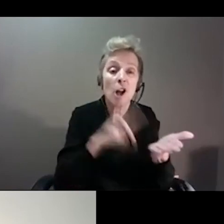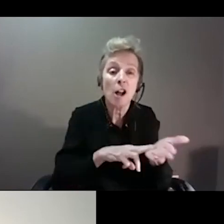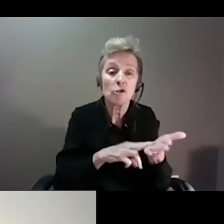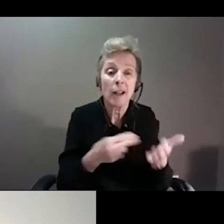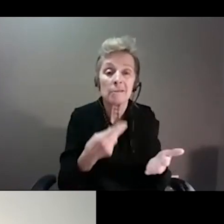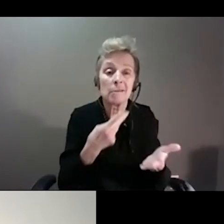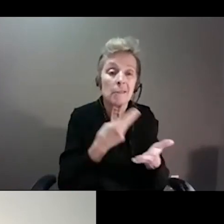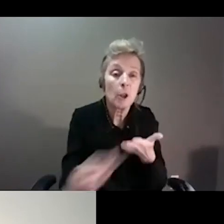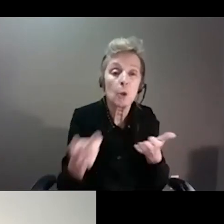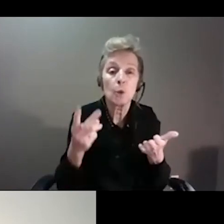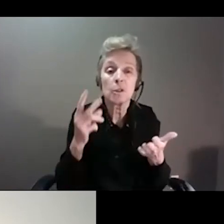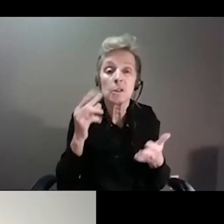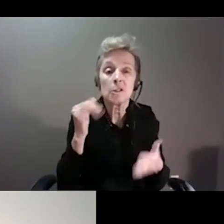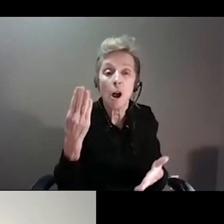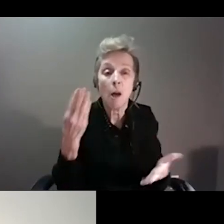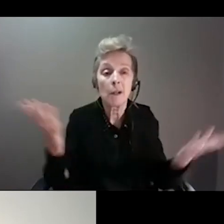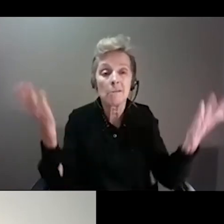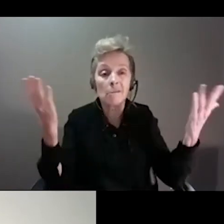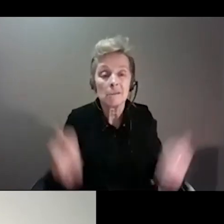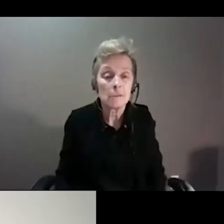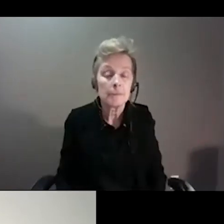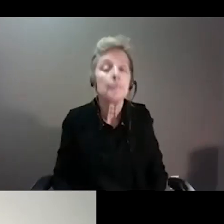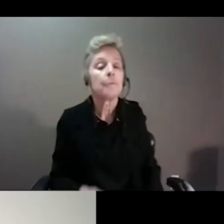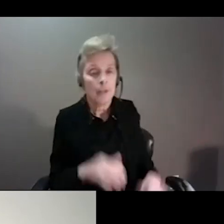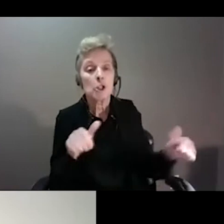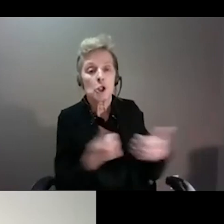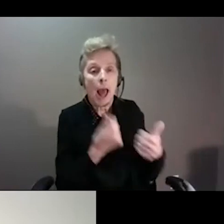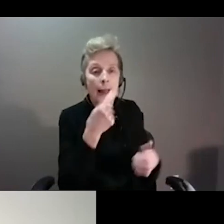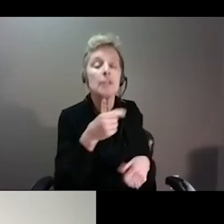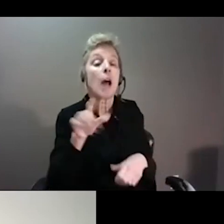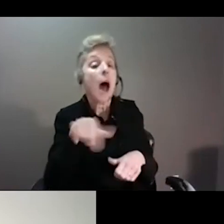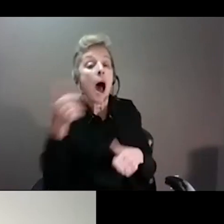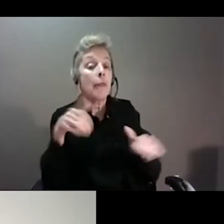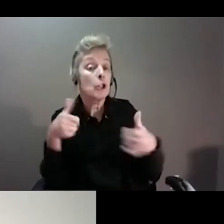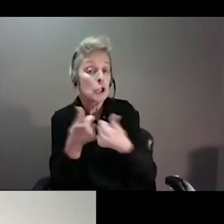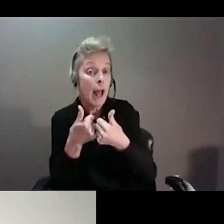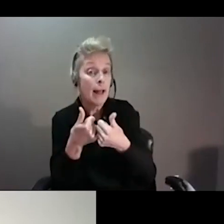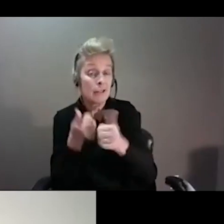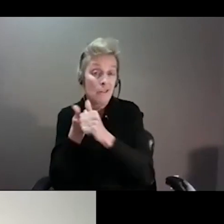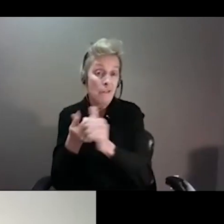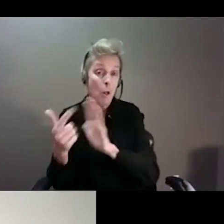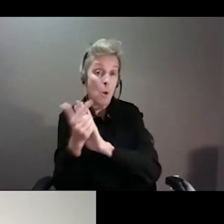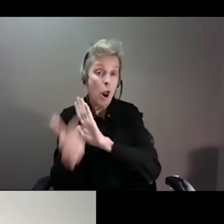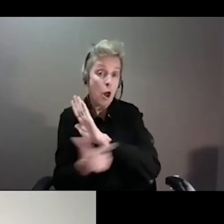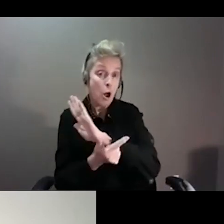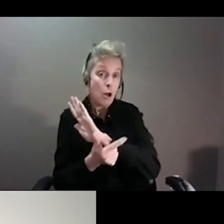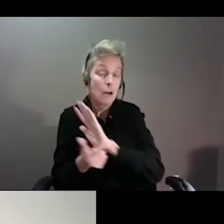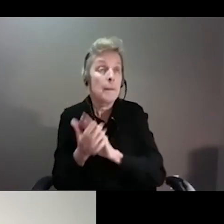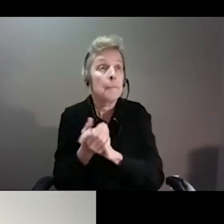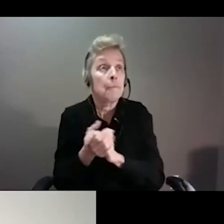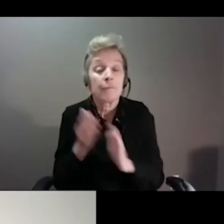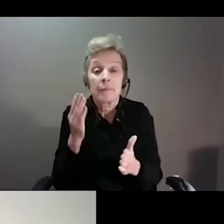set of challenges as well. Well, I think the other challenge is, even in like a legislative sense, right, is we don't have some of